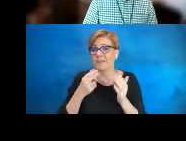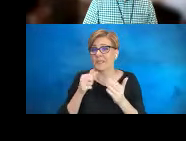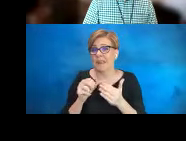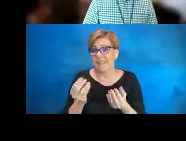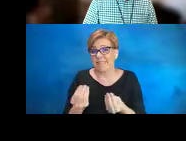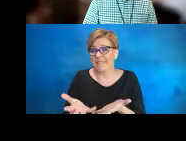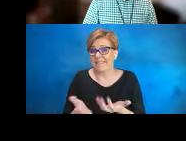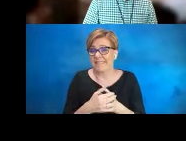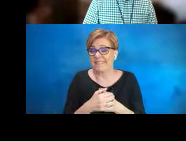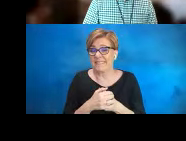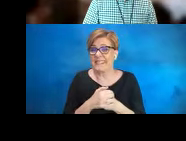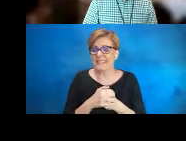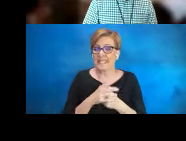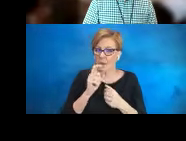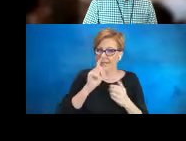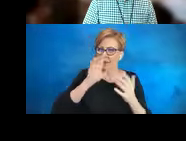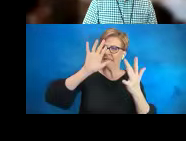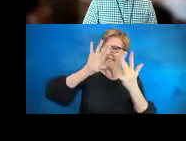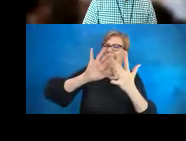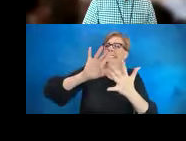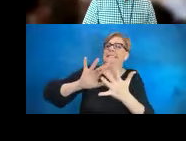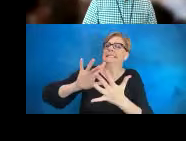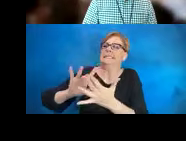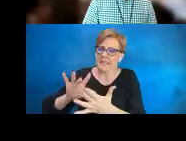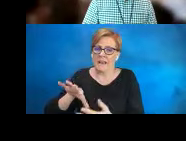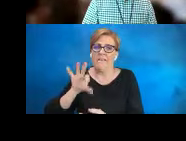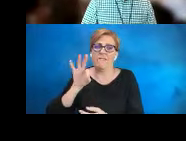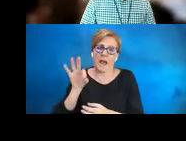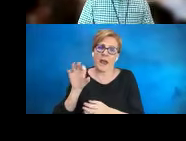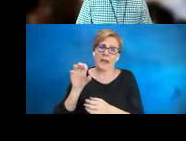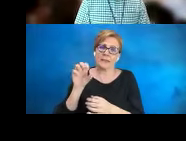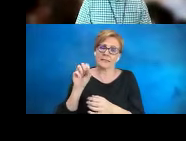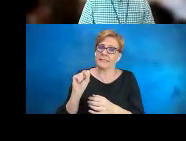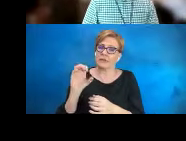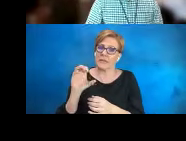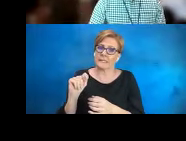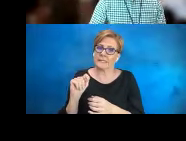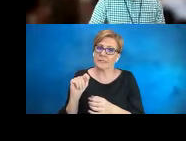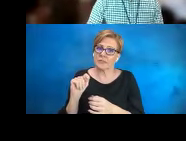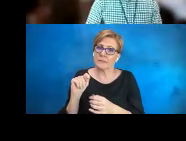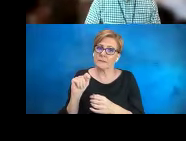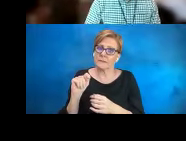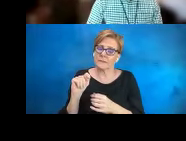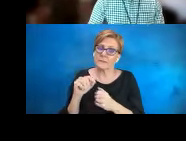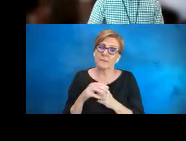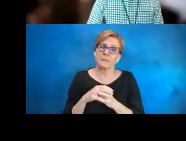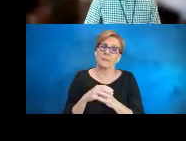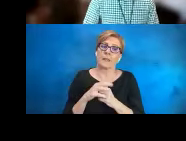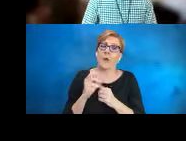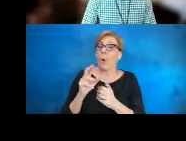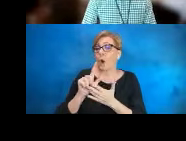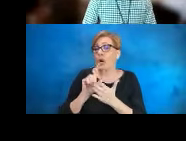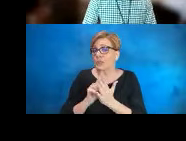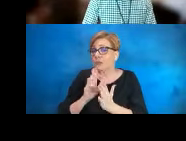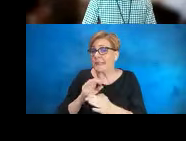You really have to reach the senior case technician, potentially the decision writer or attorney advisor if you ever get that